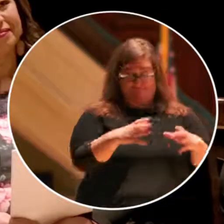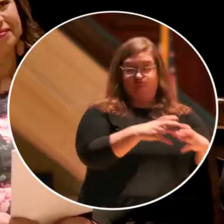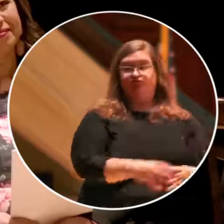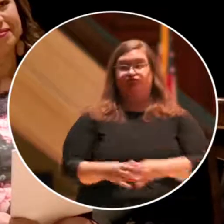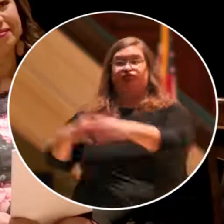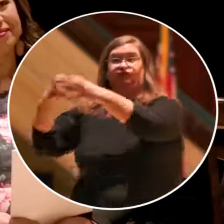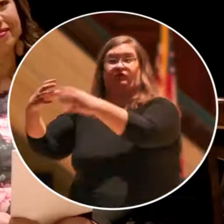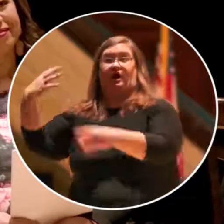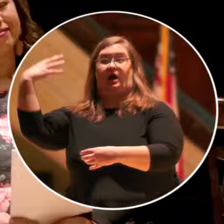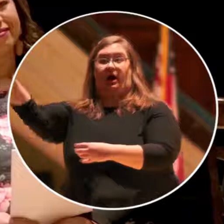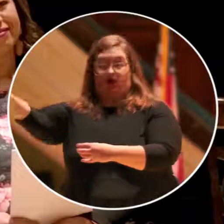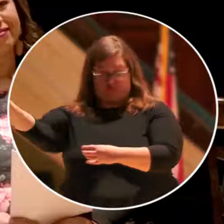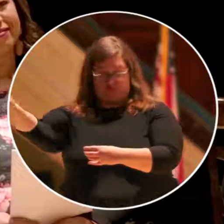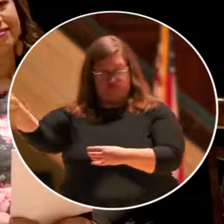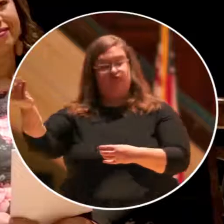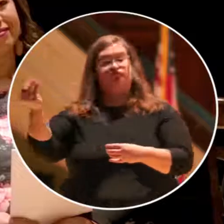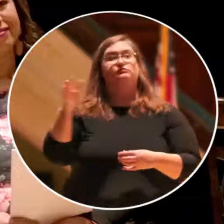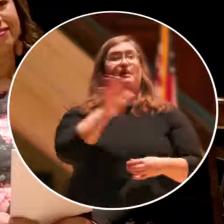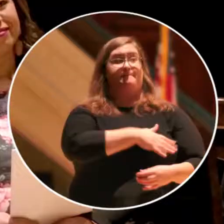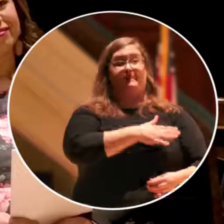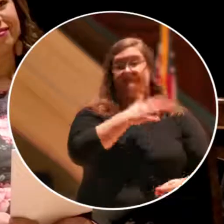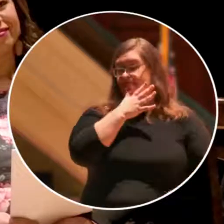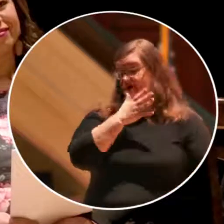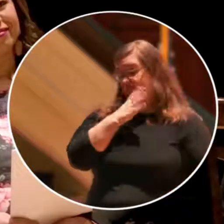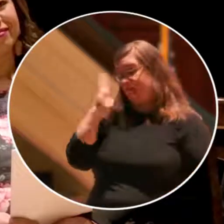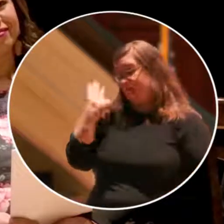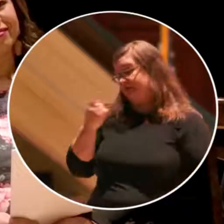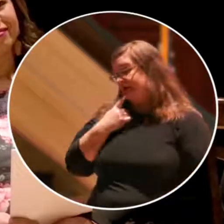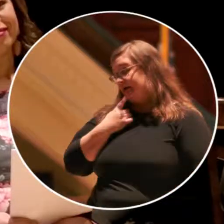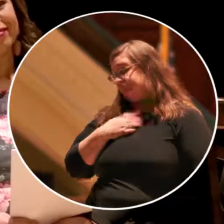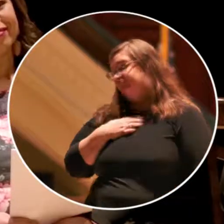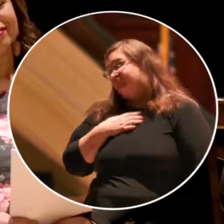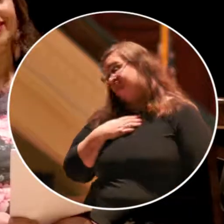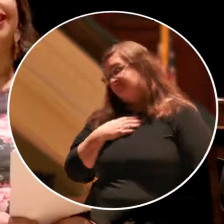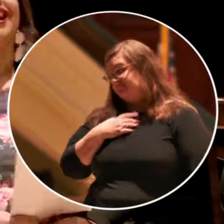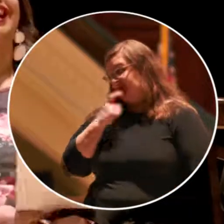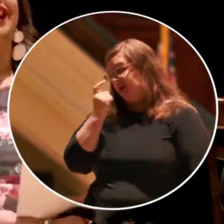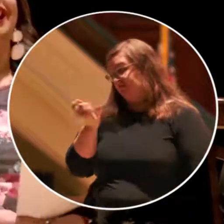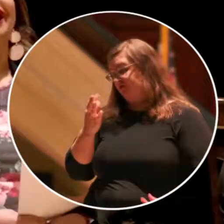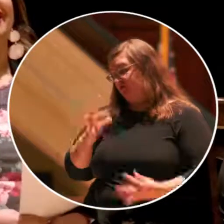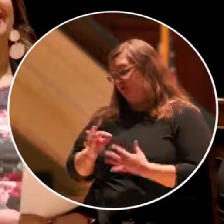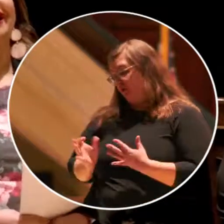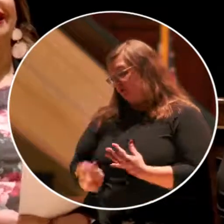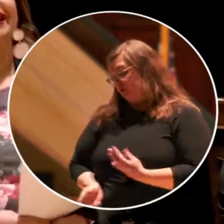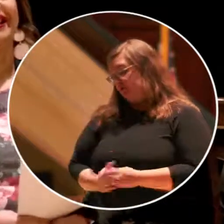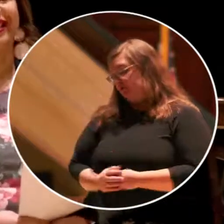my shirt is untucked, my stepmother will say, "That was an interesting choice."